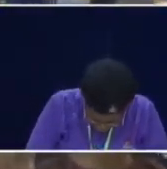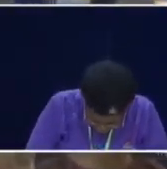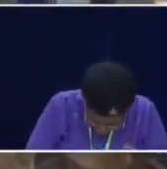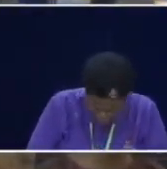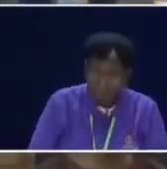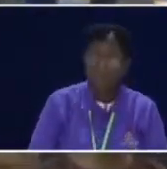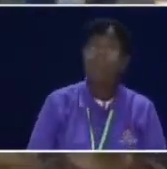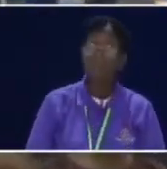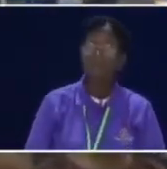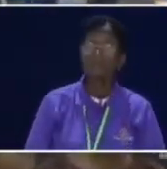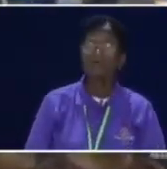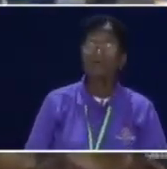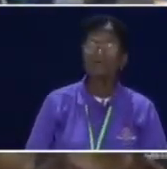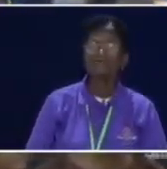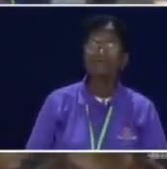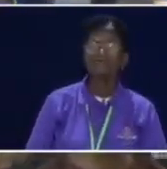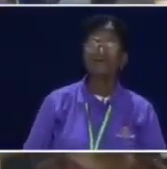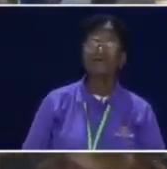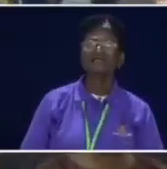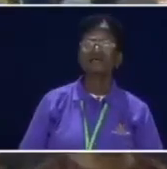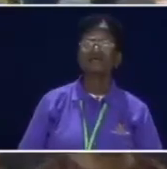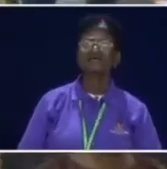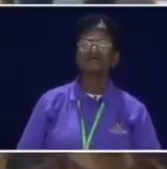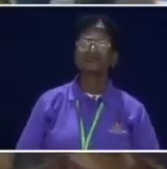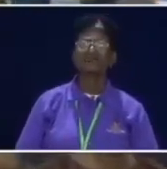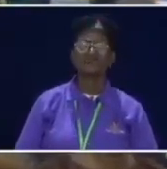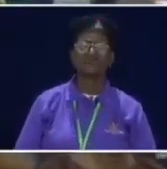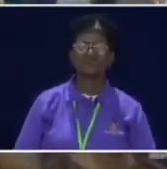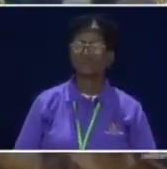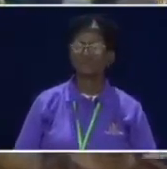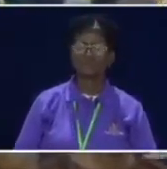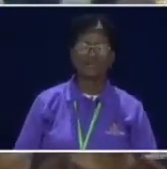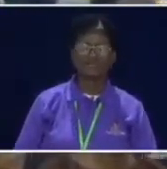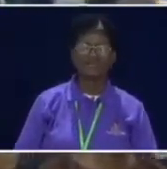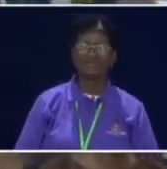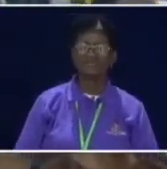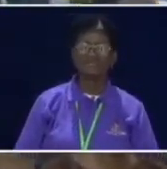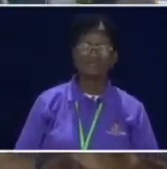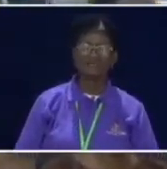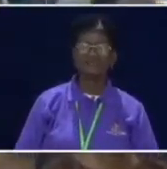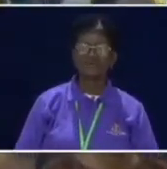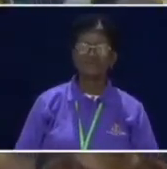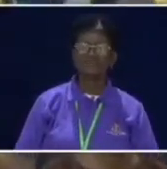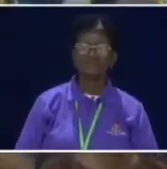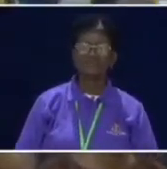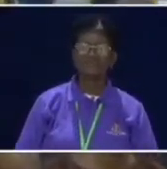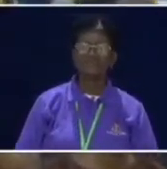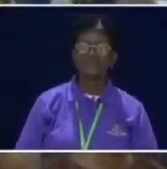Hallelujah.